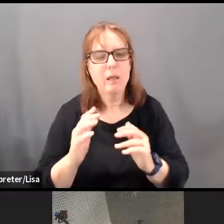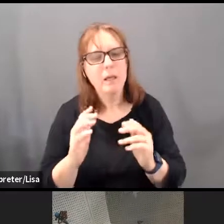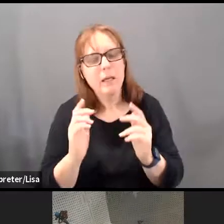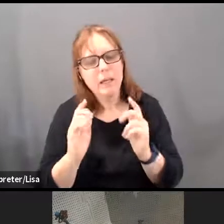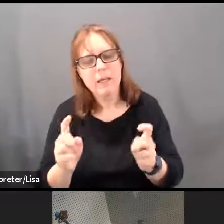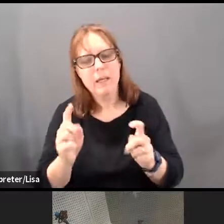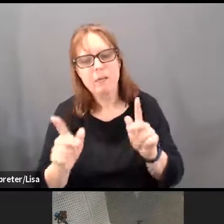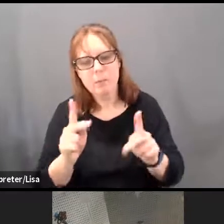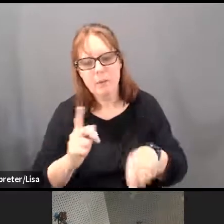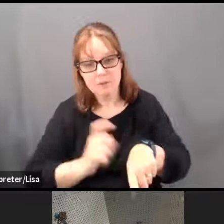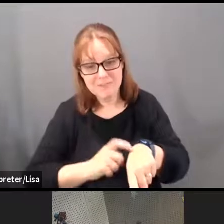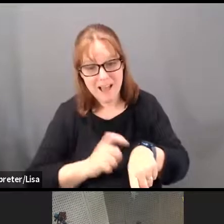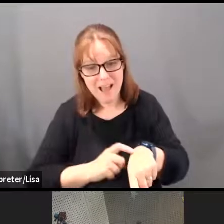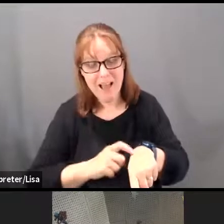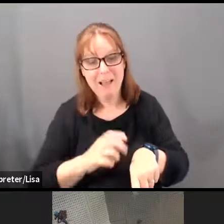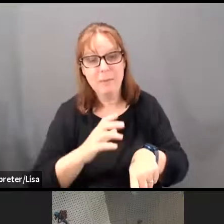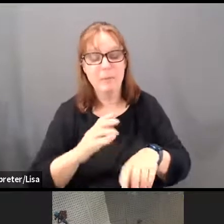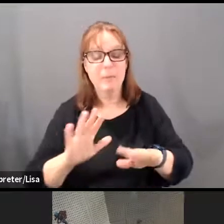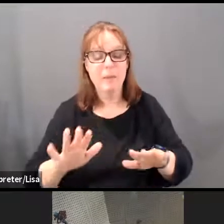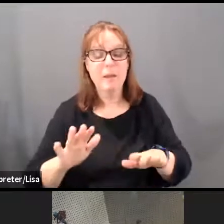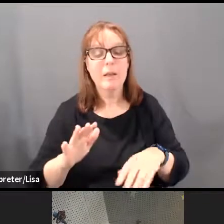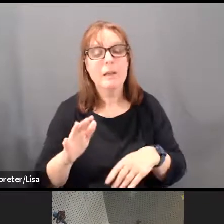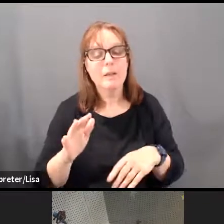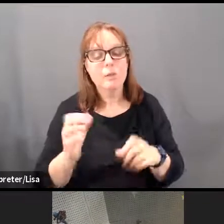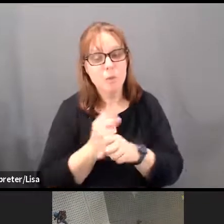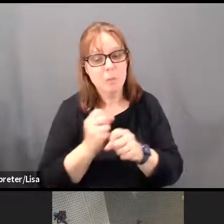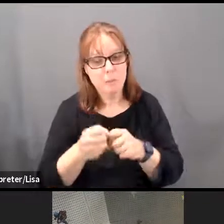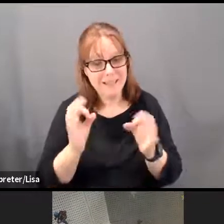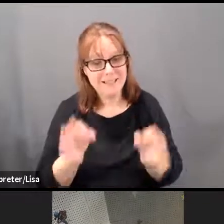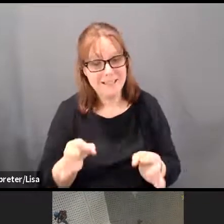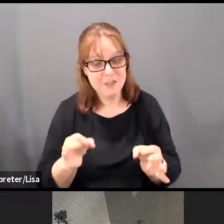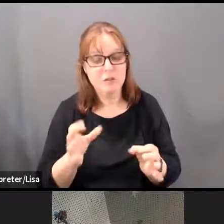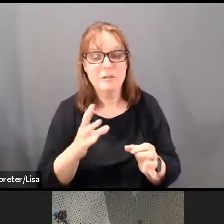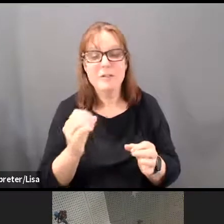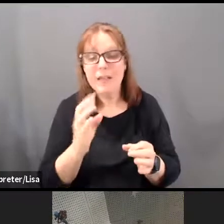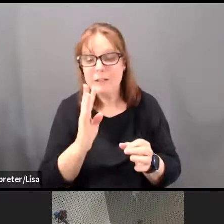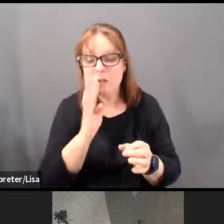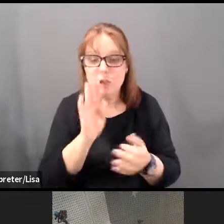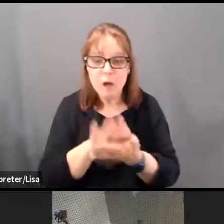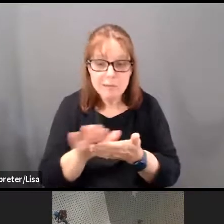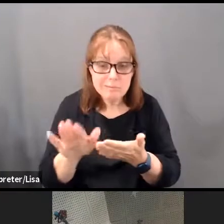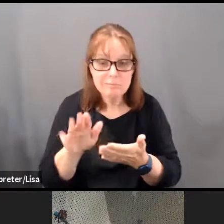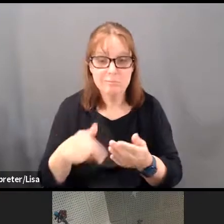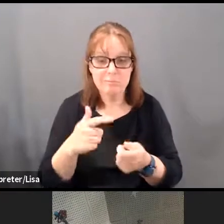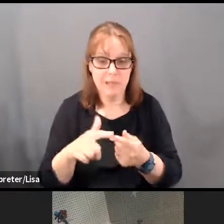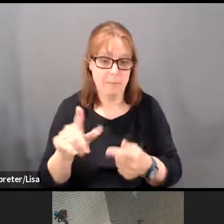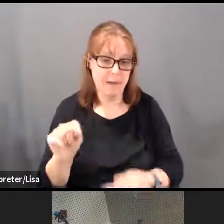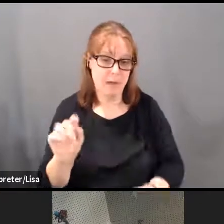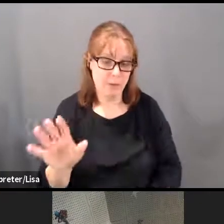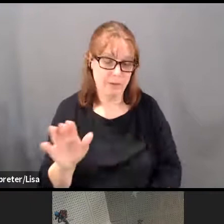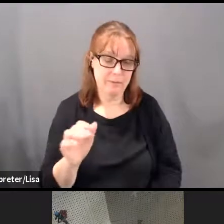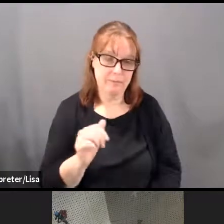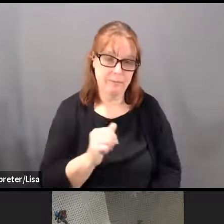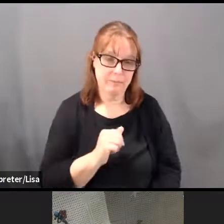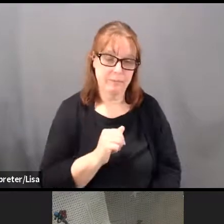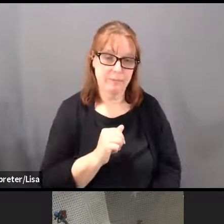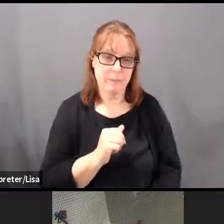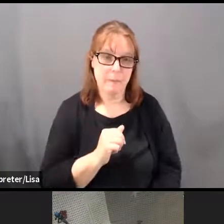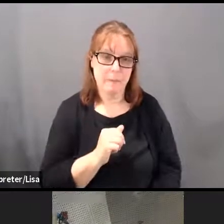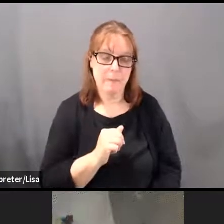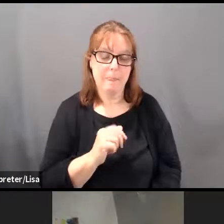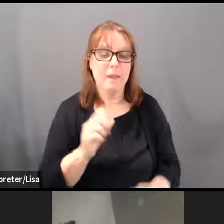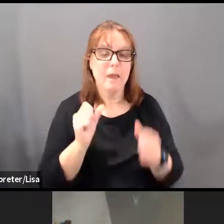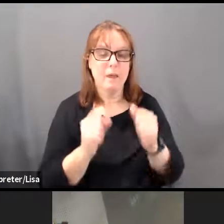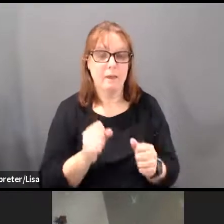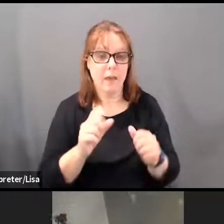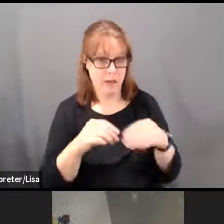make their decisions. And I think just being kind about it. One of the things I think it's also important is like to say, look, can I provide access to you to get a